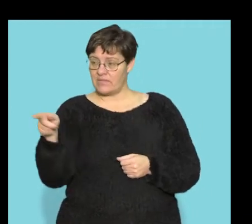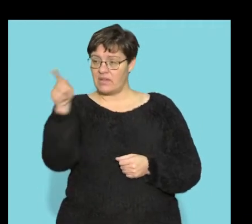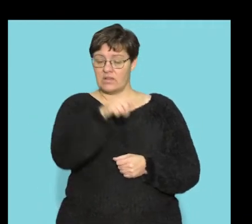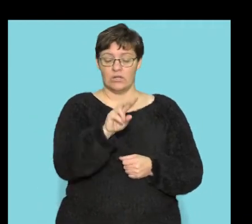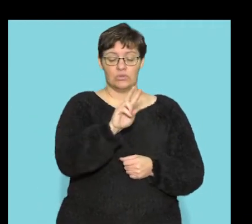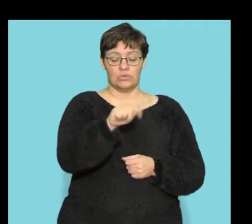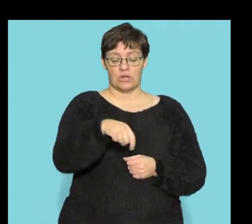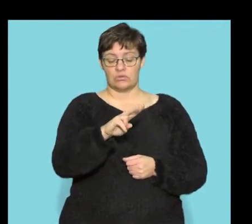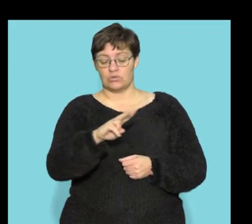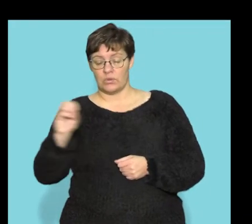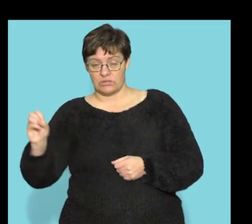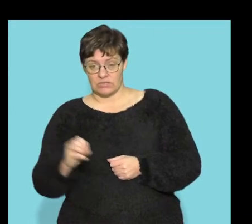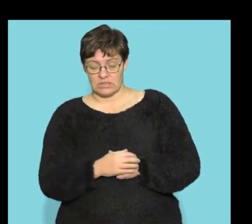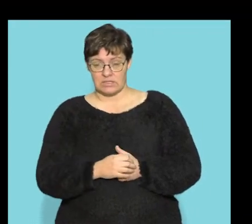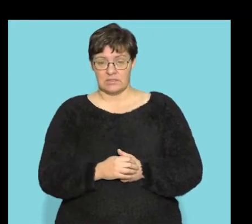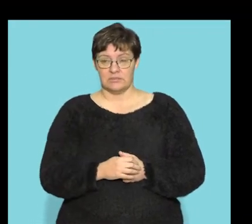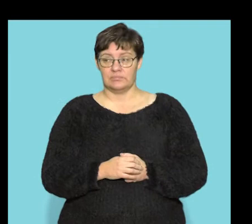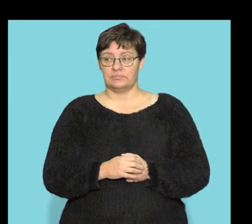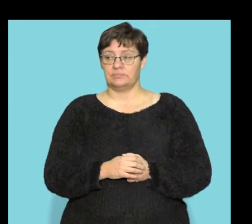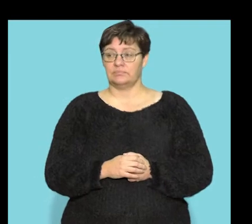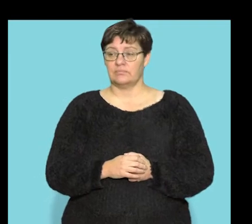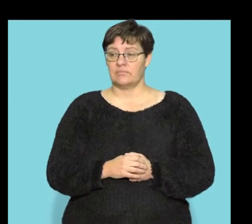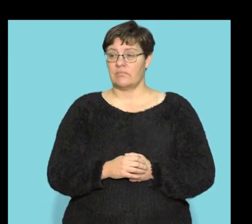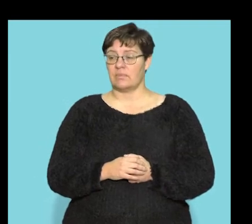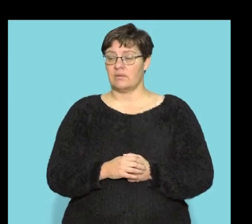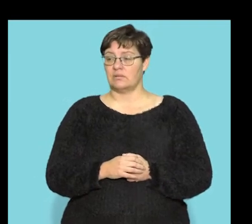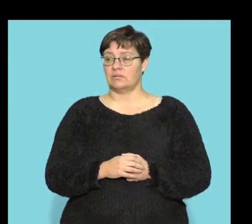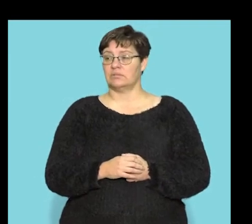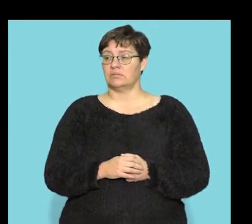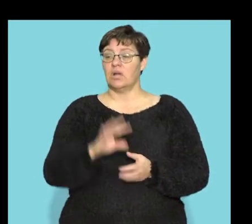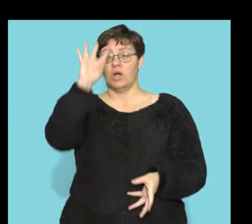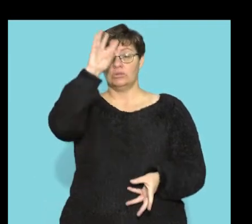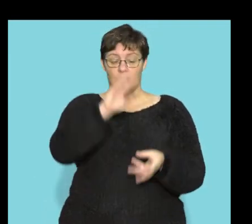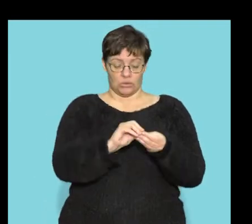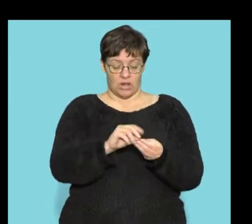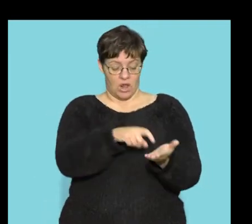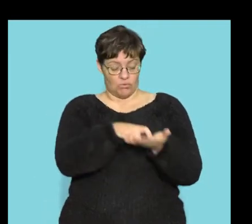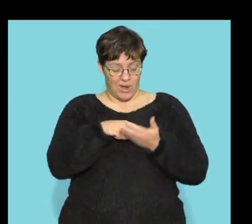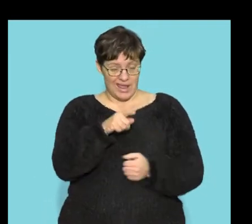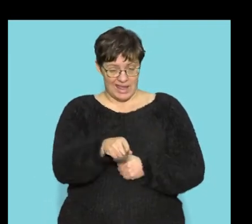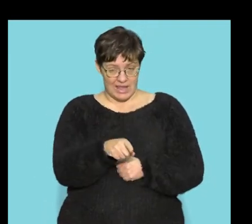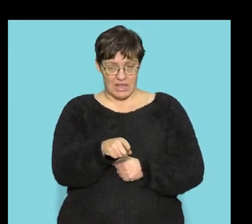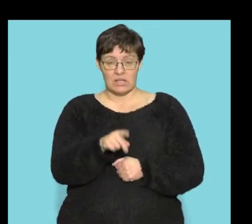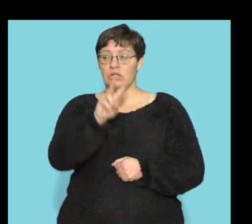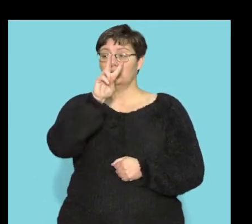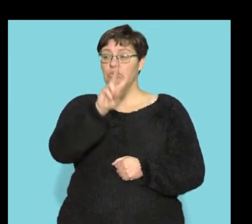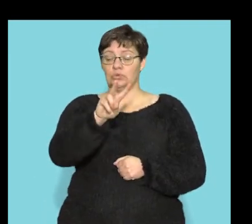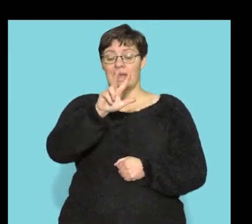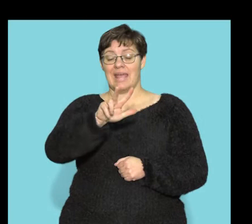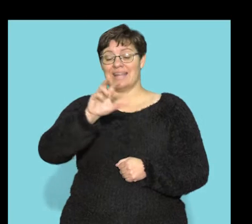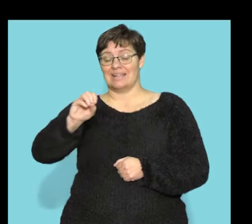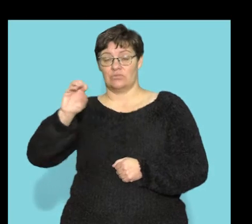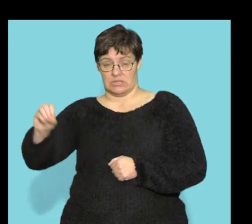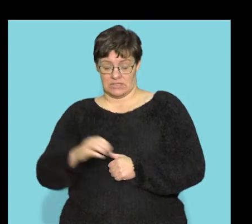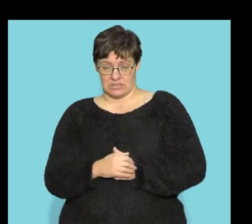is the 2,200. So remember, this total amount that you require here is the 2,800.